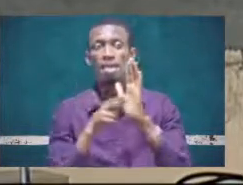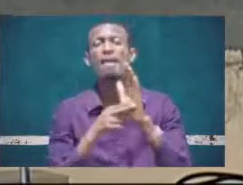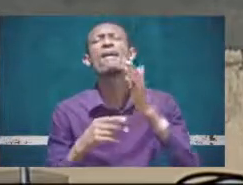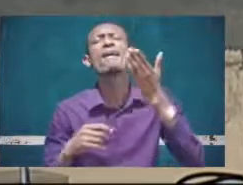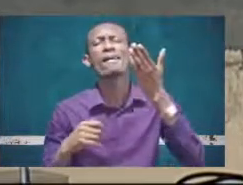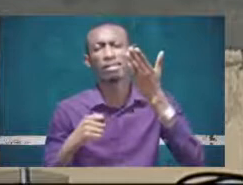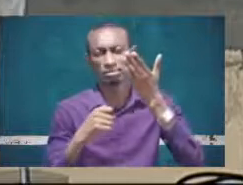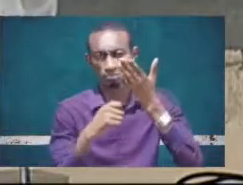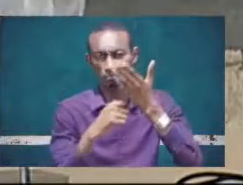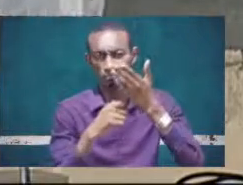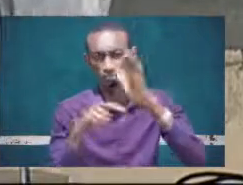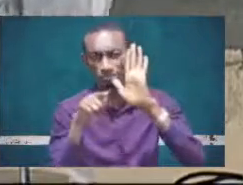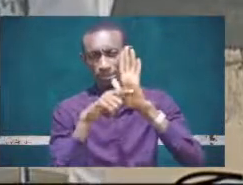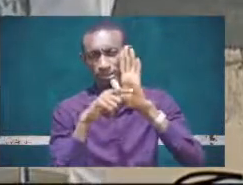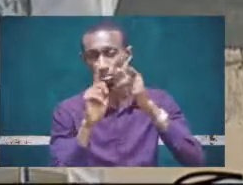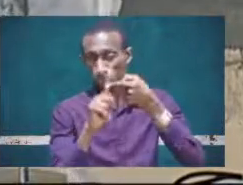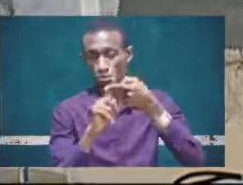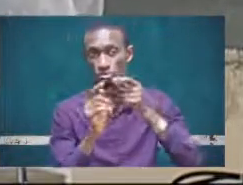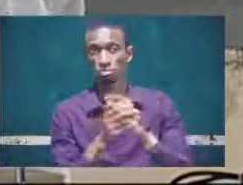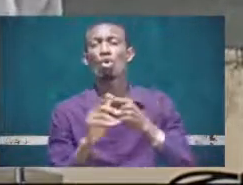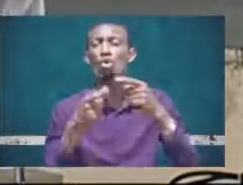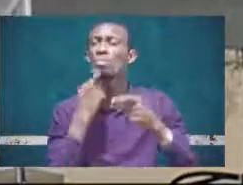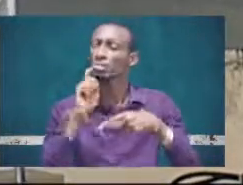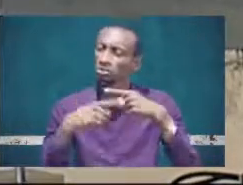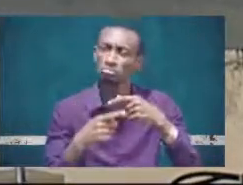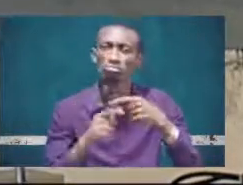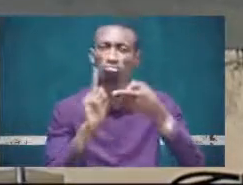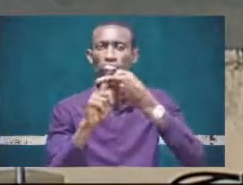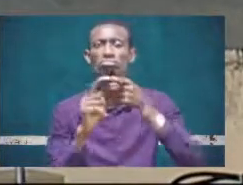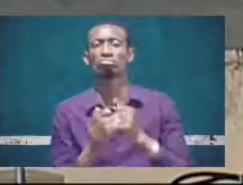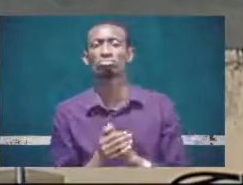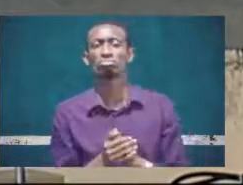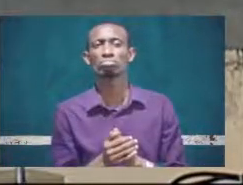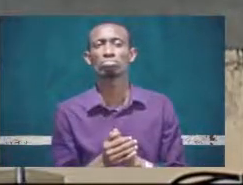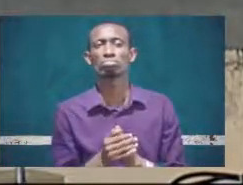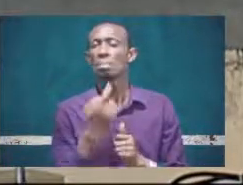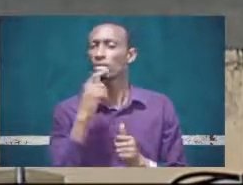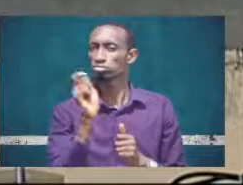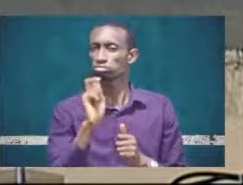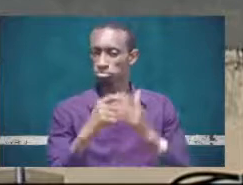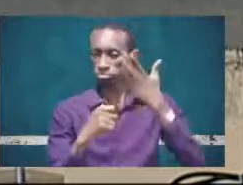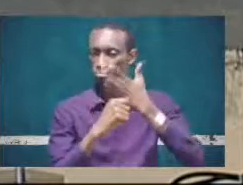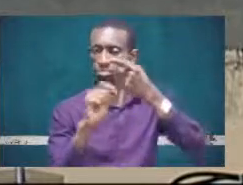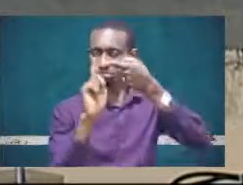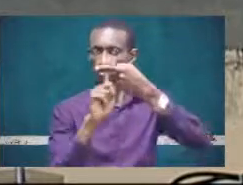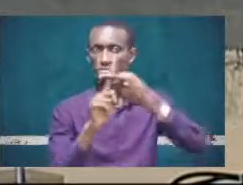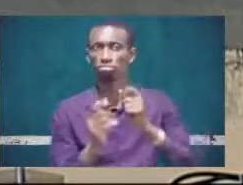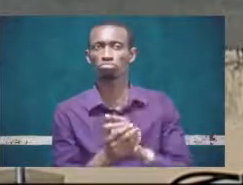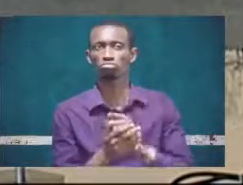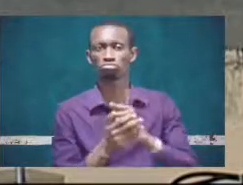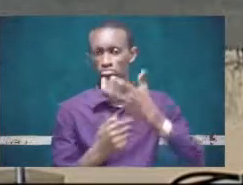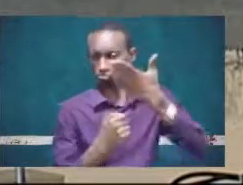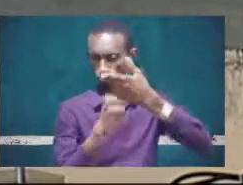positive. So this is always a positive. So I'm free to put the positive sign